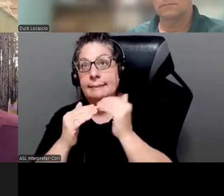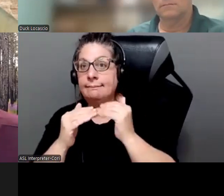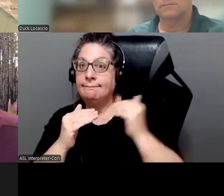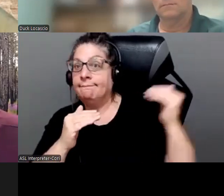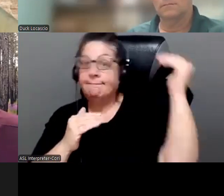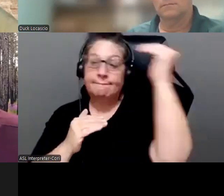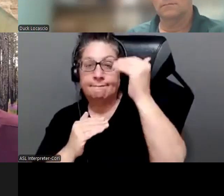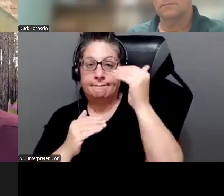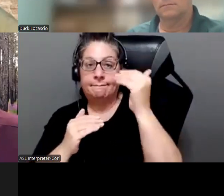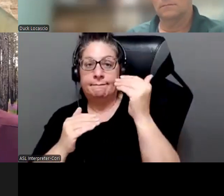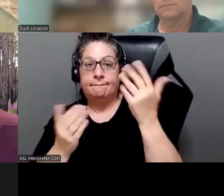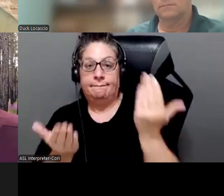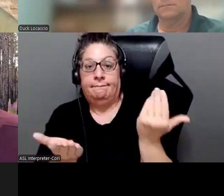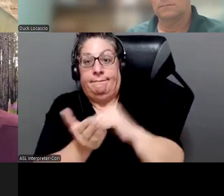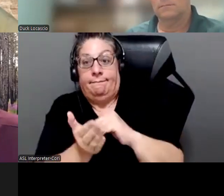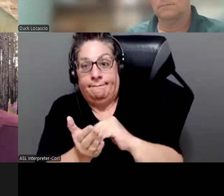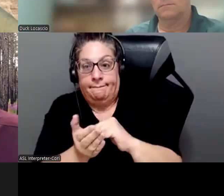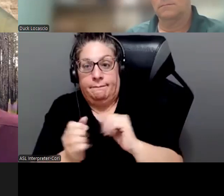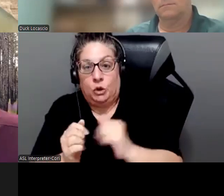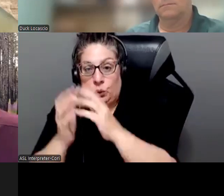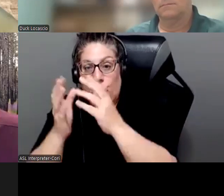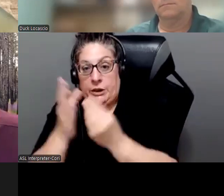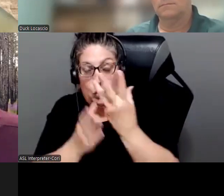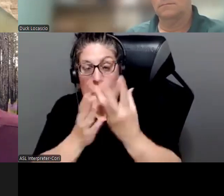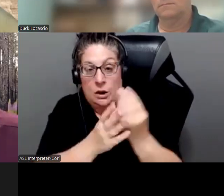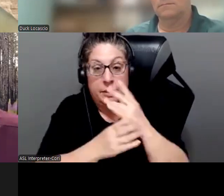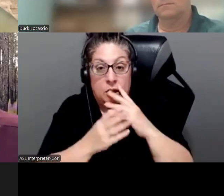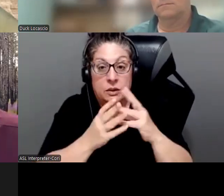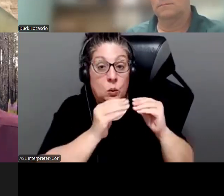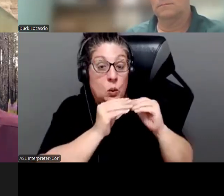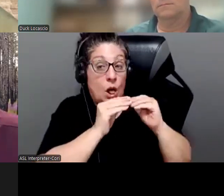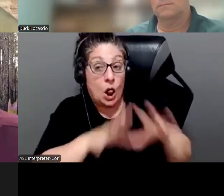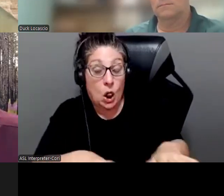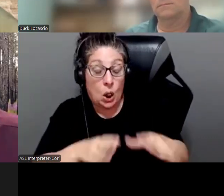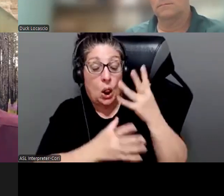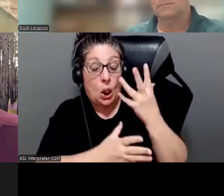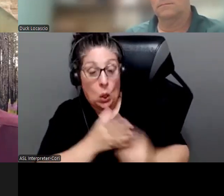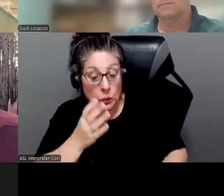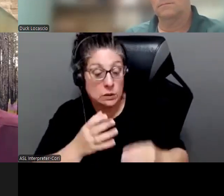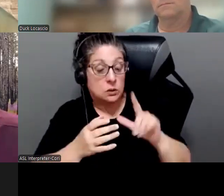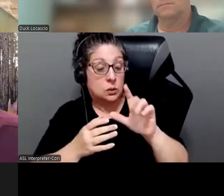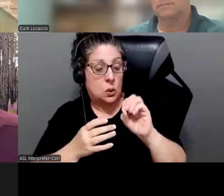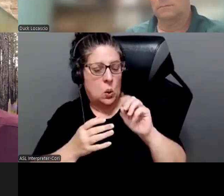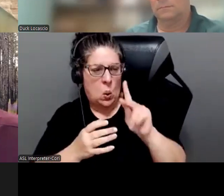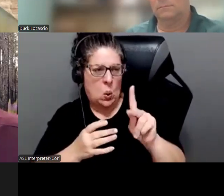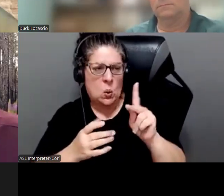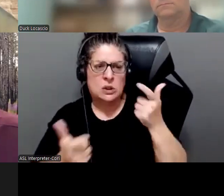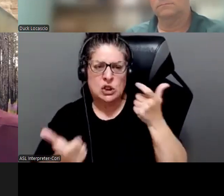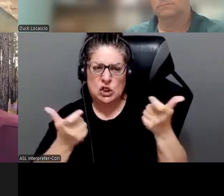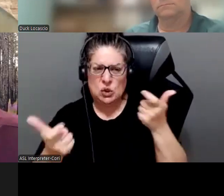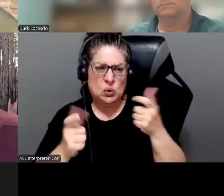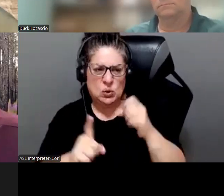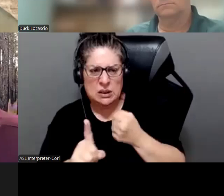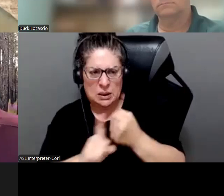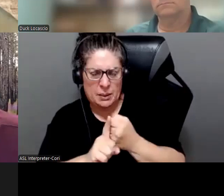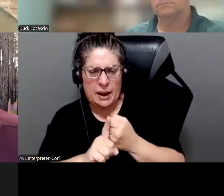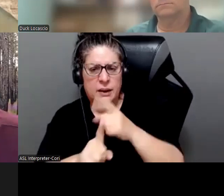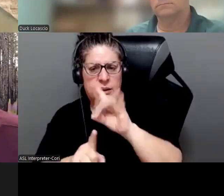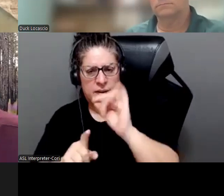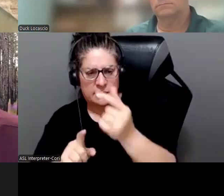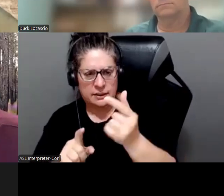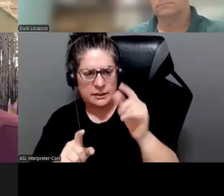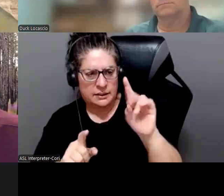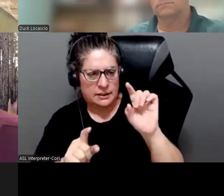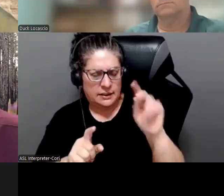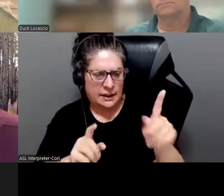advanced regeneration, because loss of oak is a huge impact. Duck had mentioned it in Louisiana. It's huge